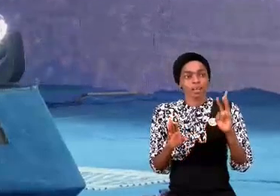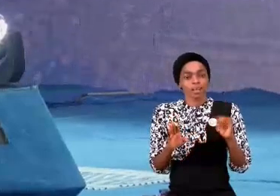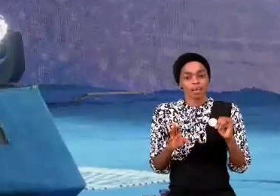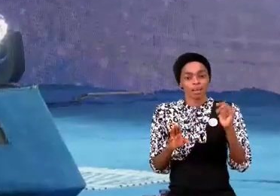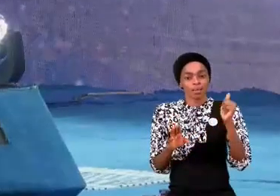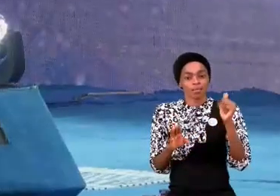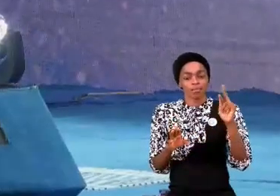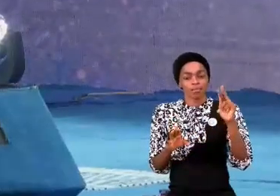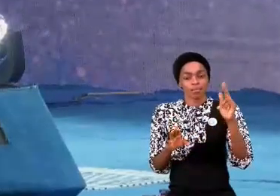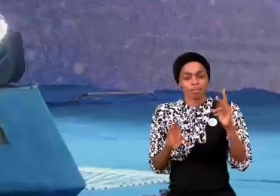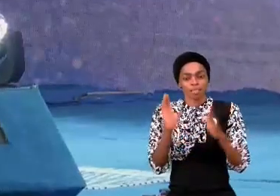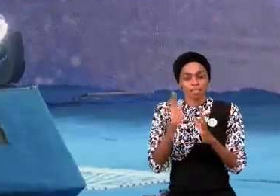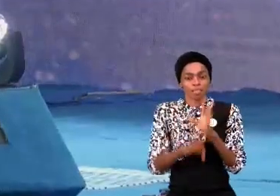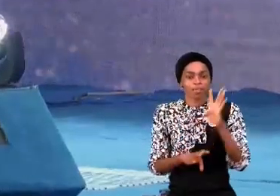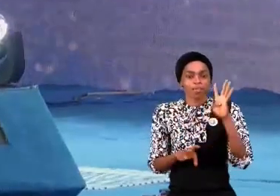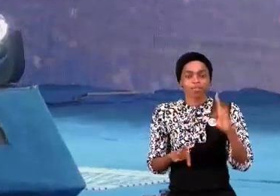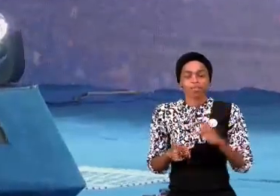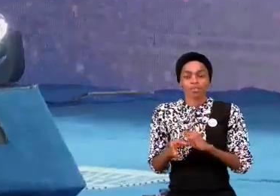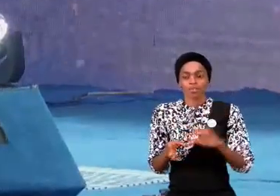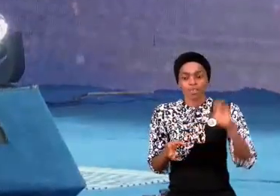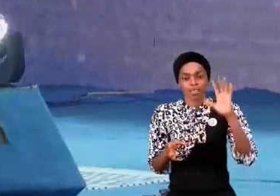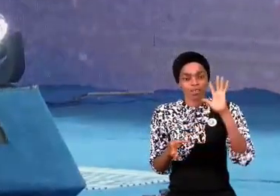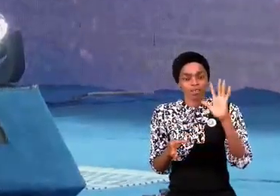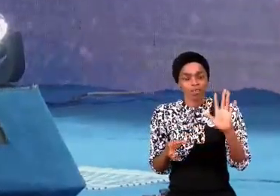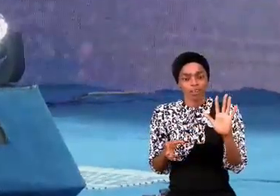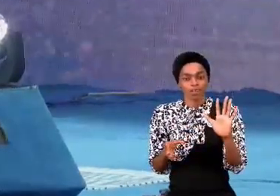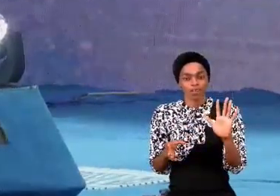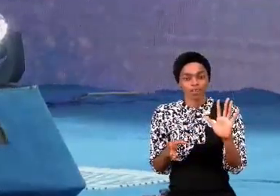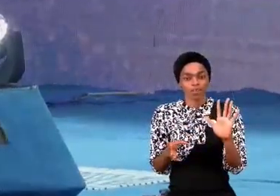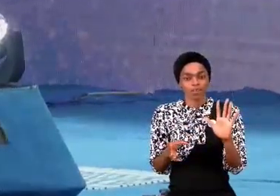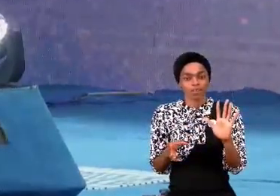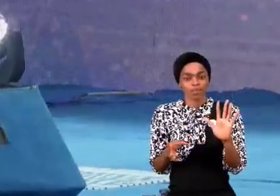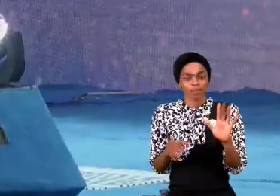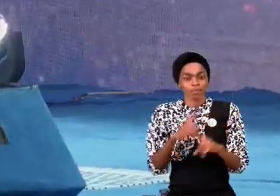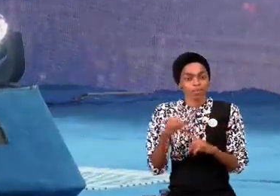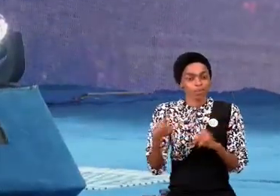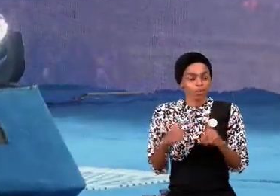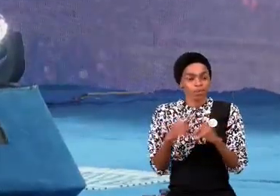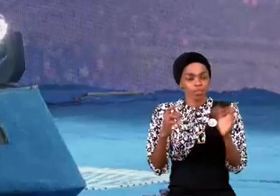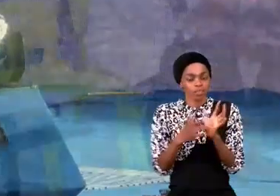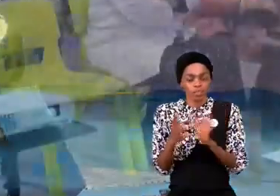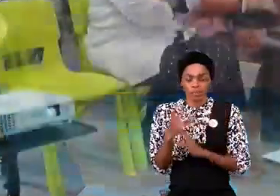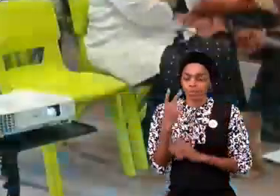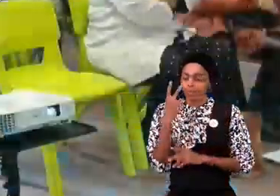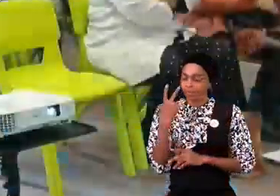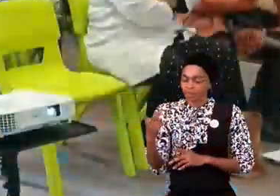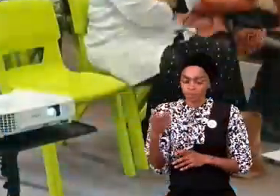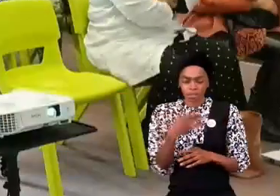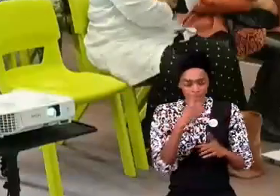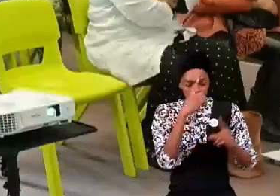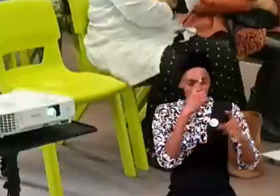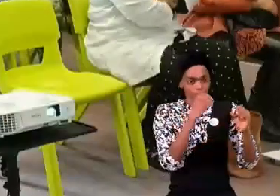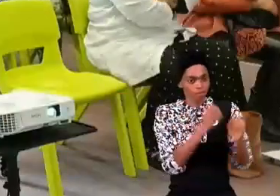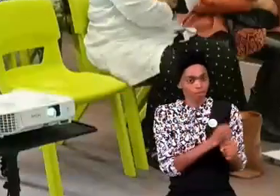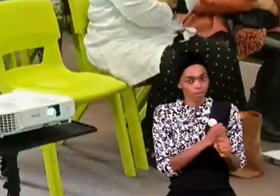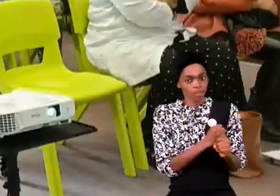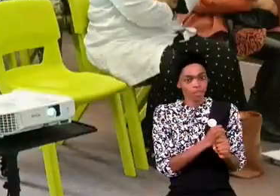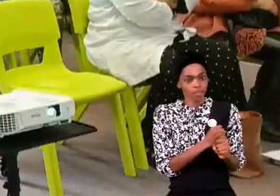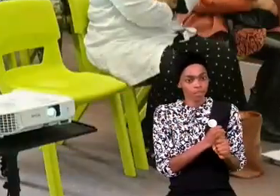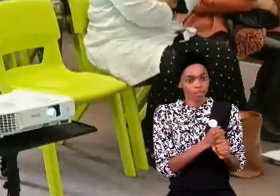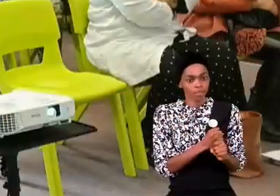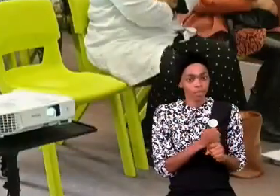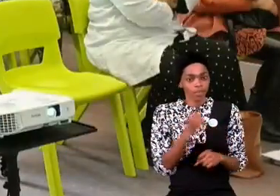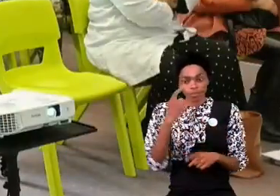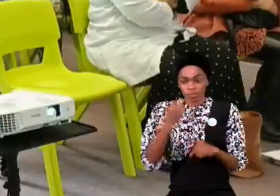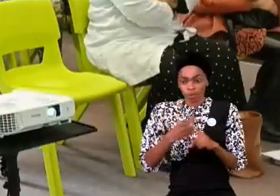faith by what they had heard, what Christ had done for other people, they said, if he can do